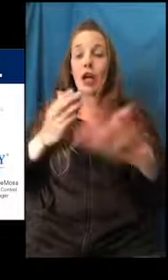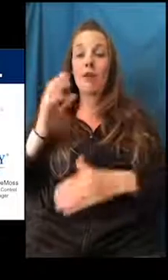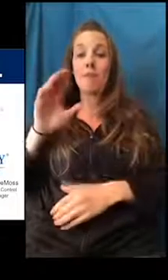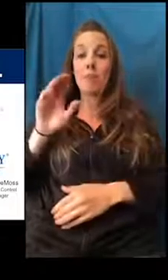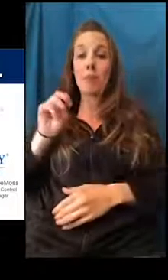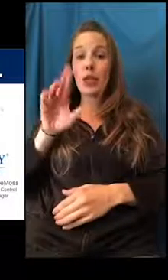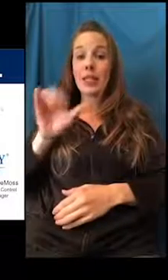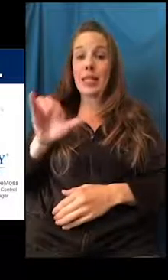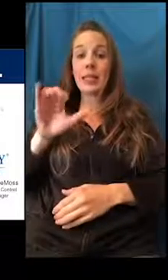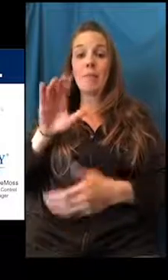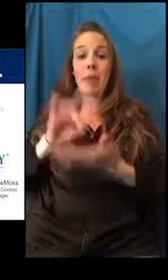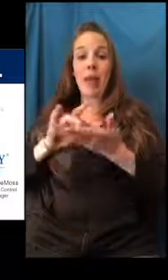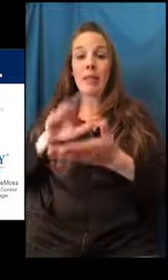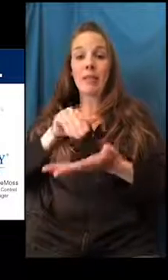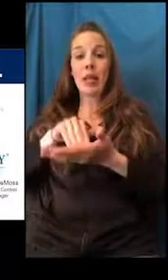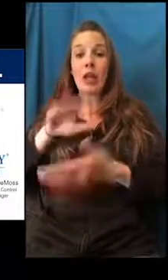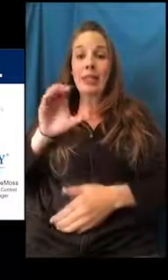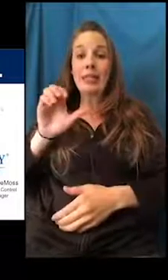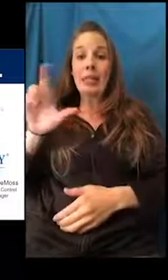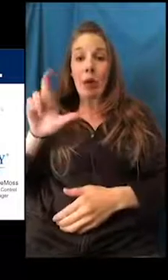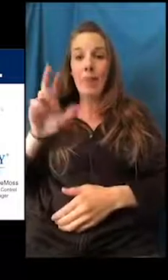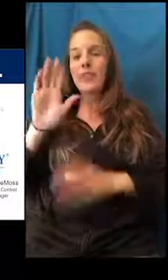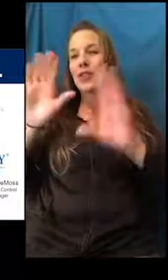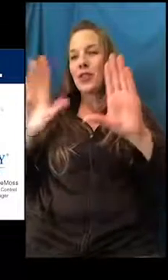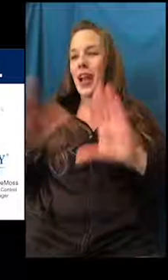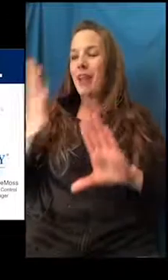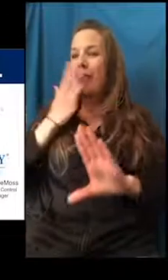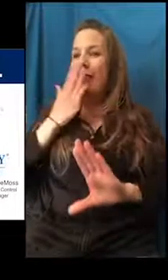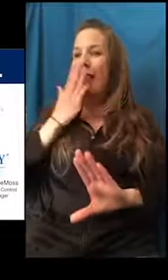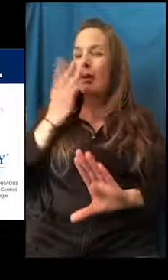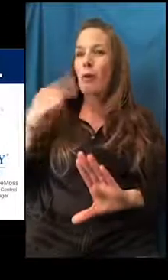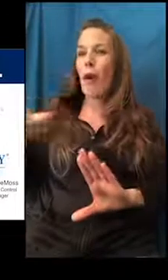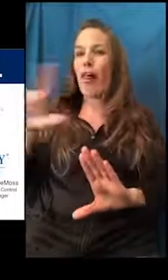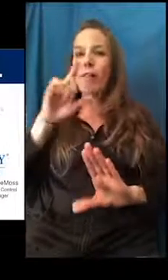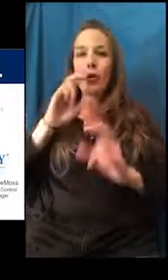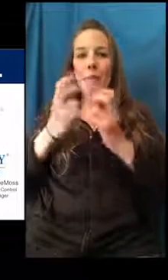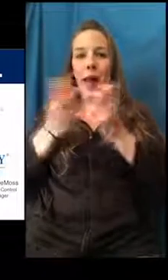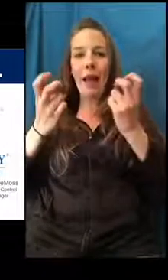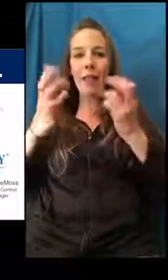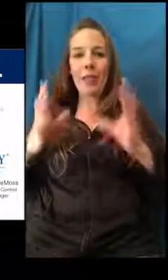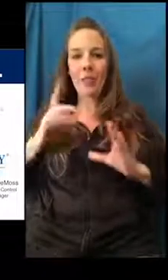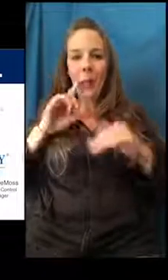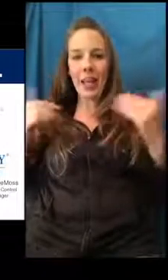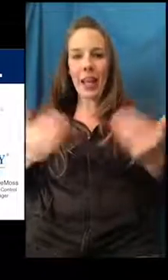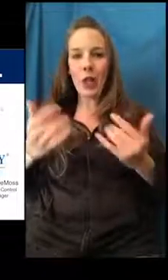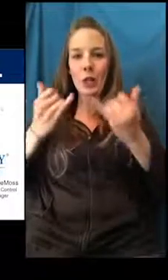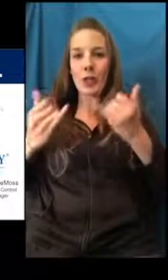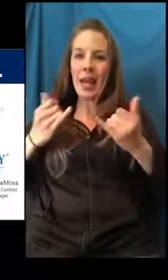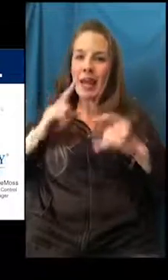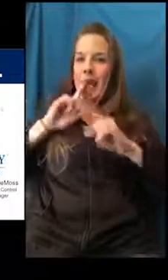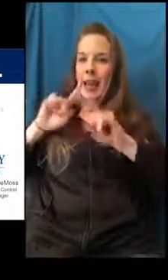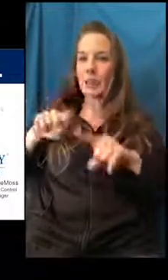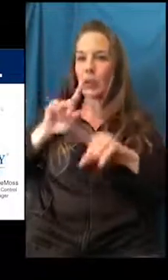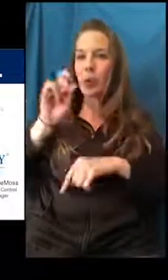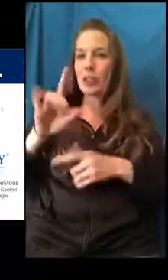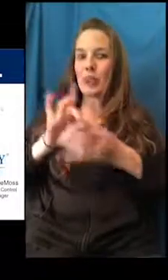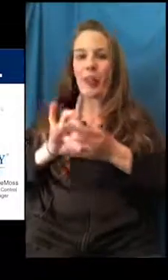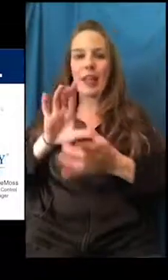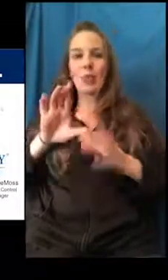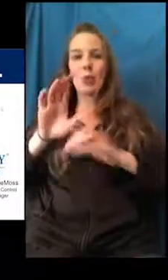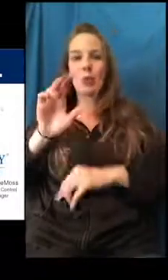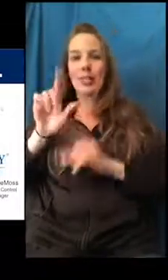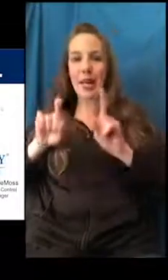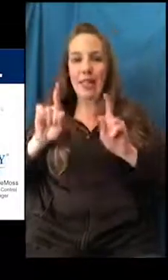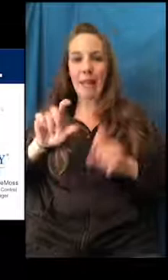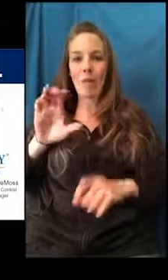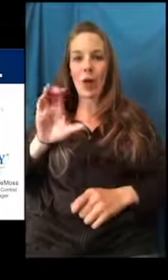Great. So I would just like to thank all of our panelists for being here today to answer some questions about COVID-19 testing. I know that